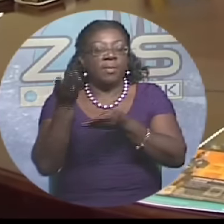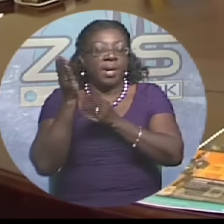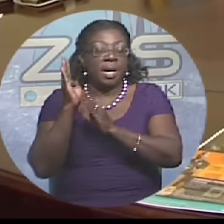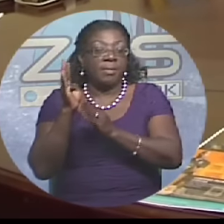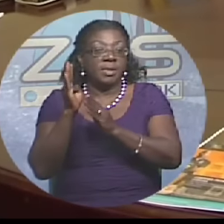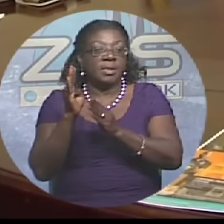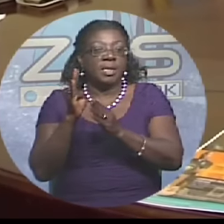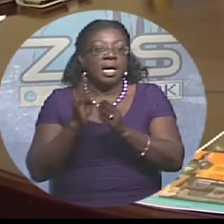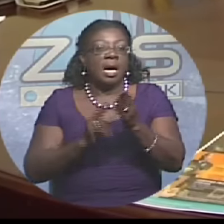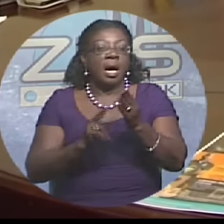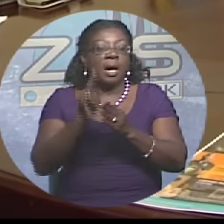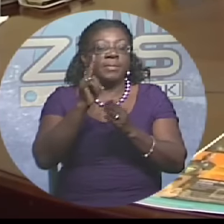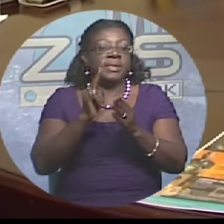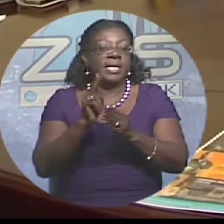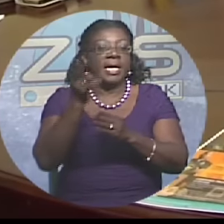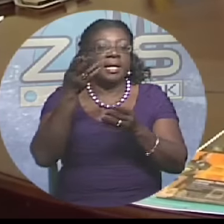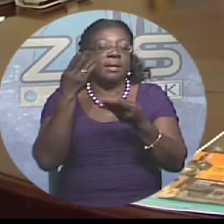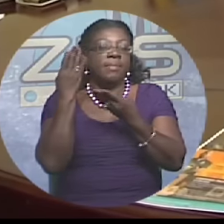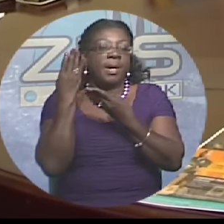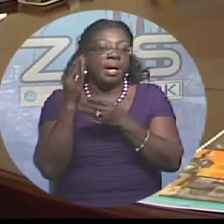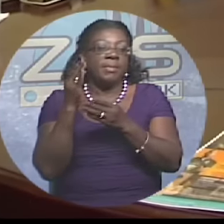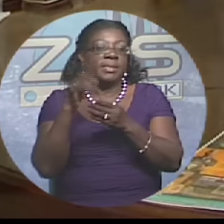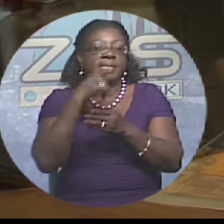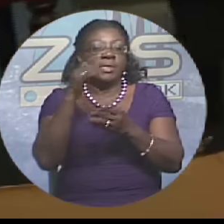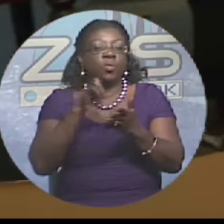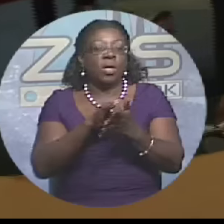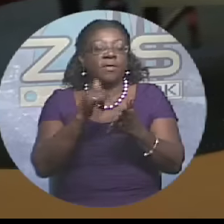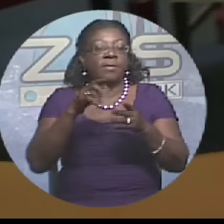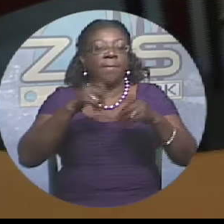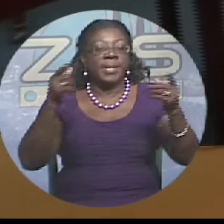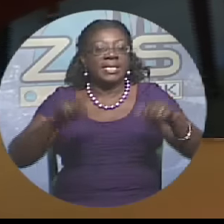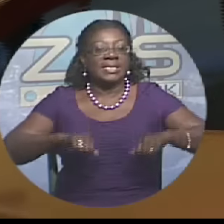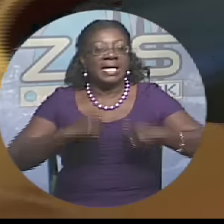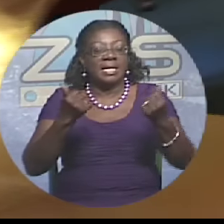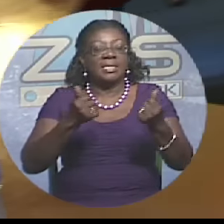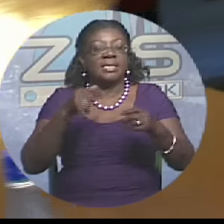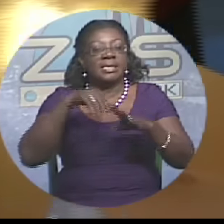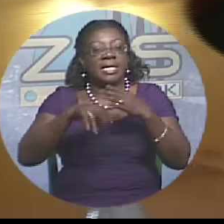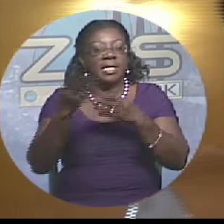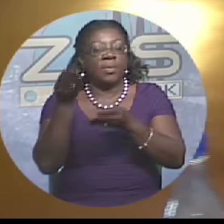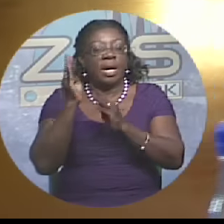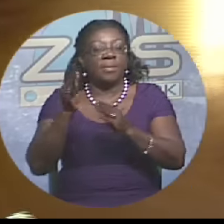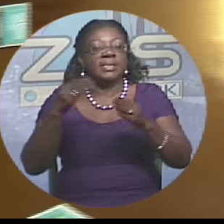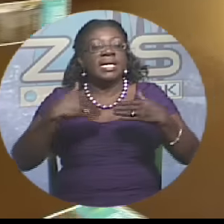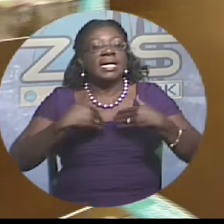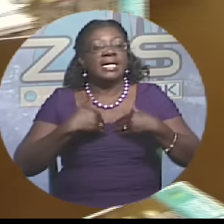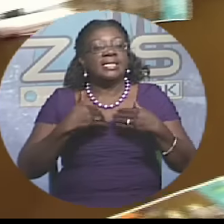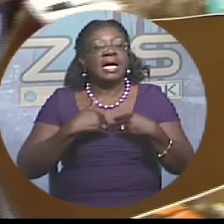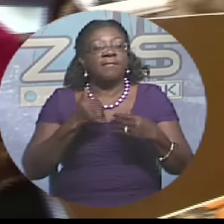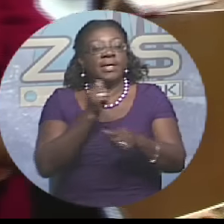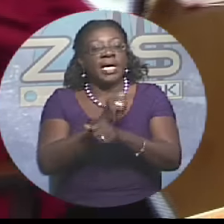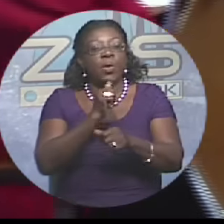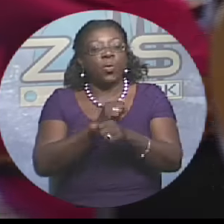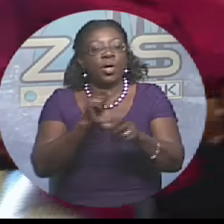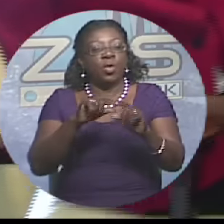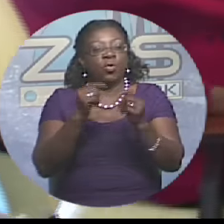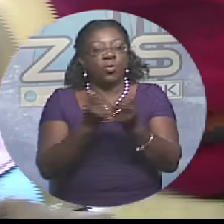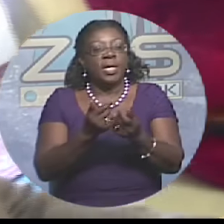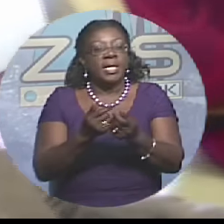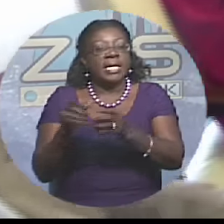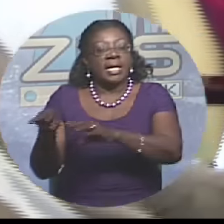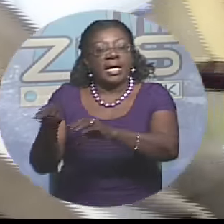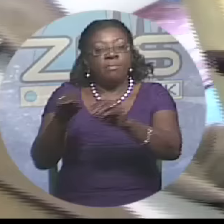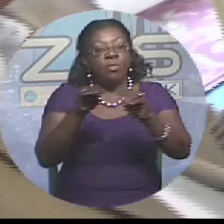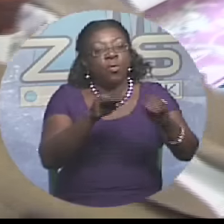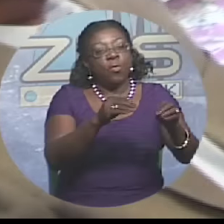Upskill Bahamas partner Charles Benaby says one of the biggest challenges facing the Bahamas is having a workforce that can move the country toward